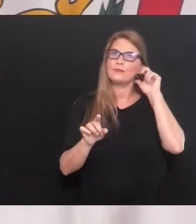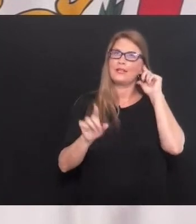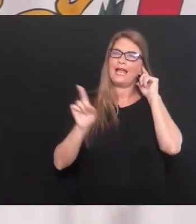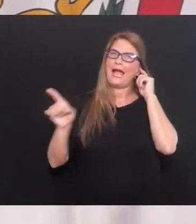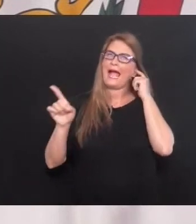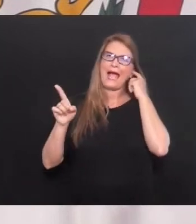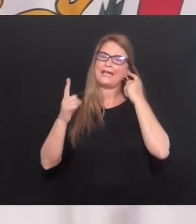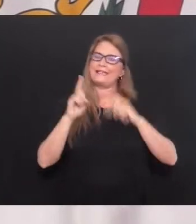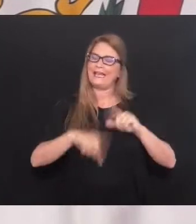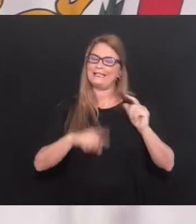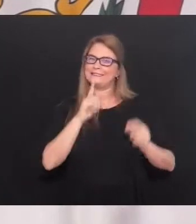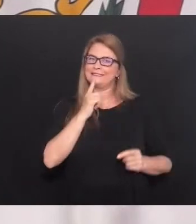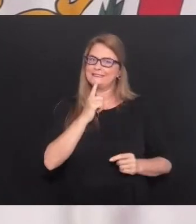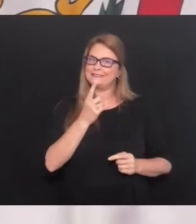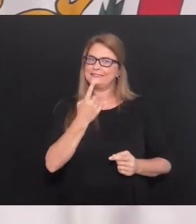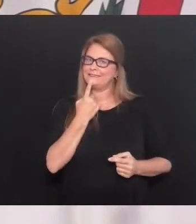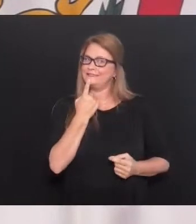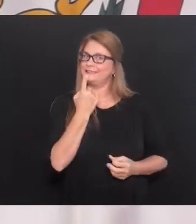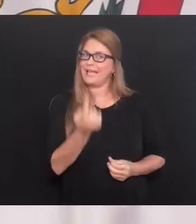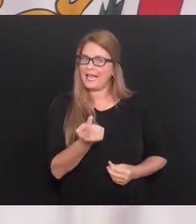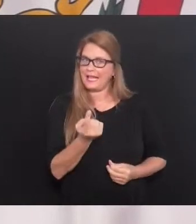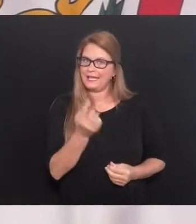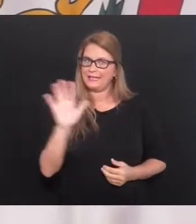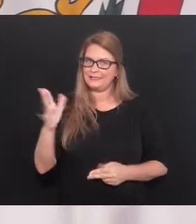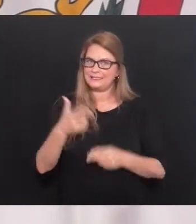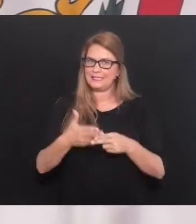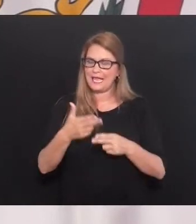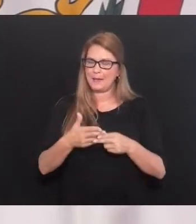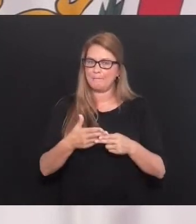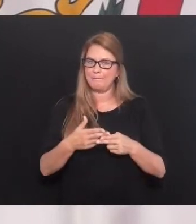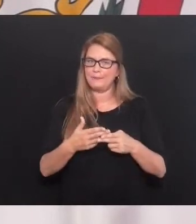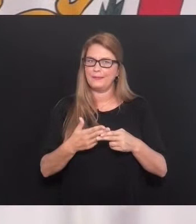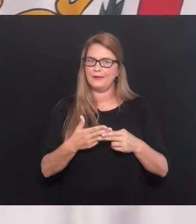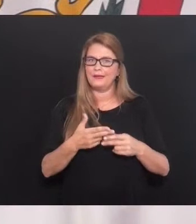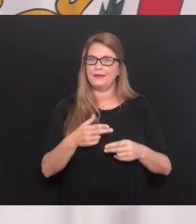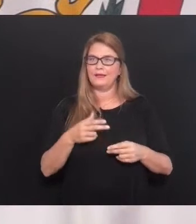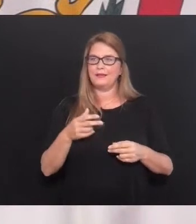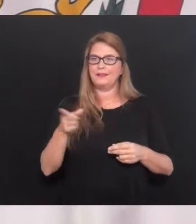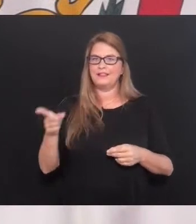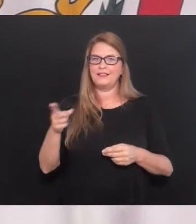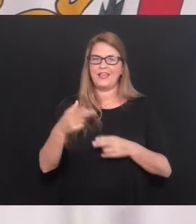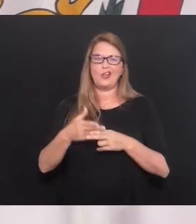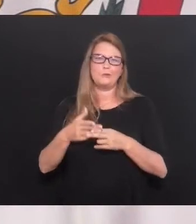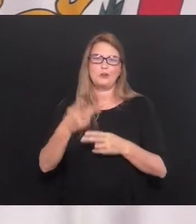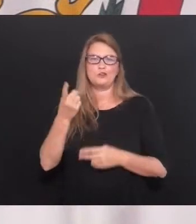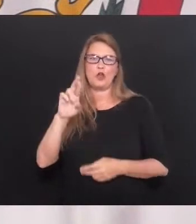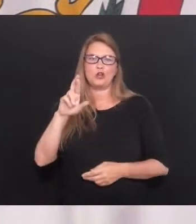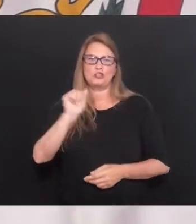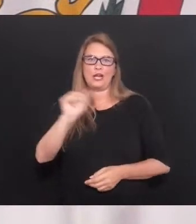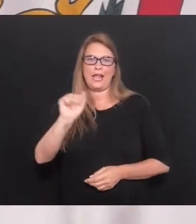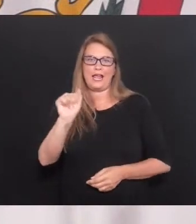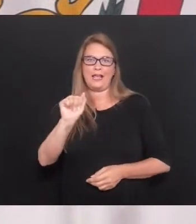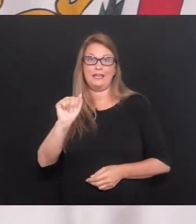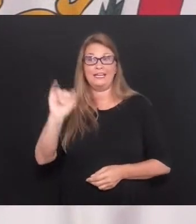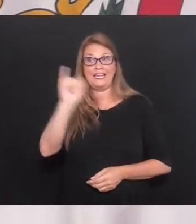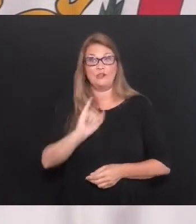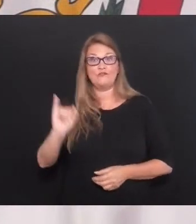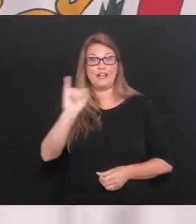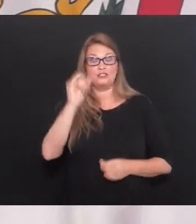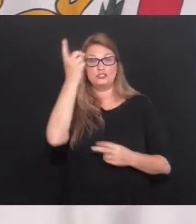his last name very well, and a lot of the people at Johns Hopkins refer to him as Dr. A. He's an infectious